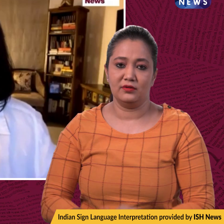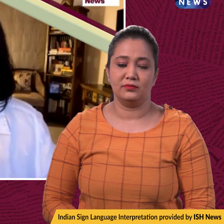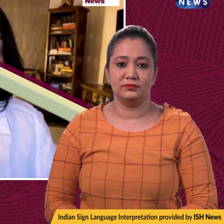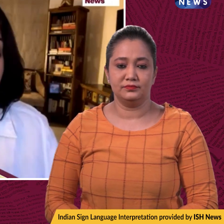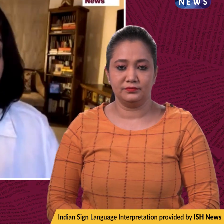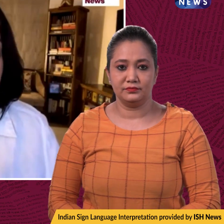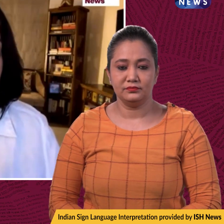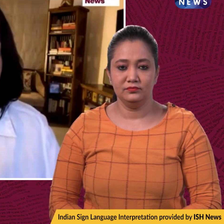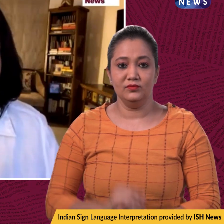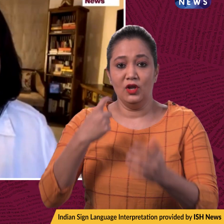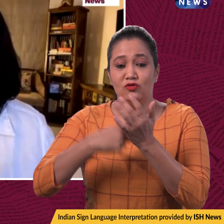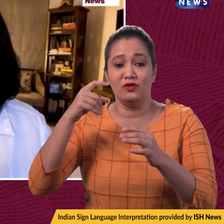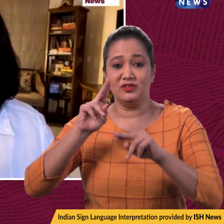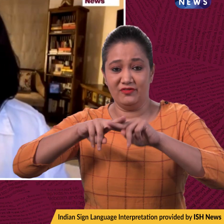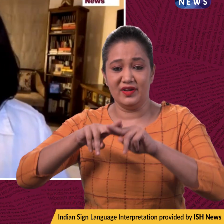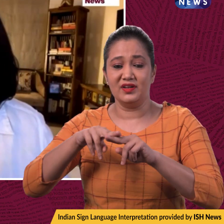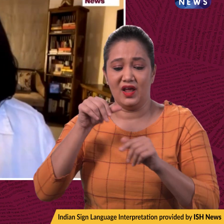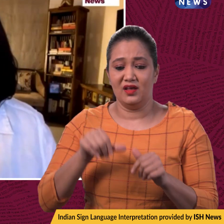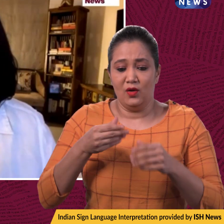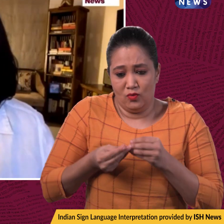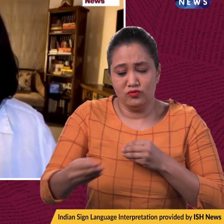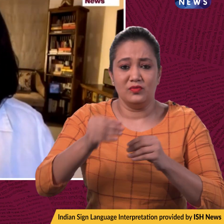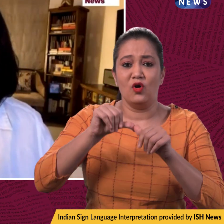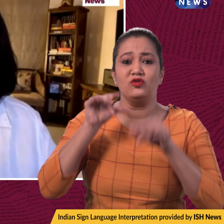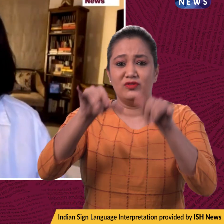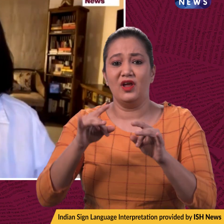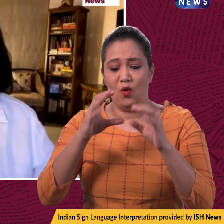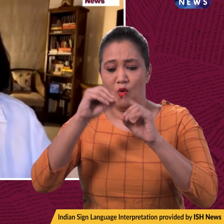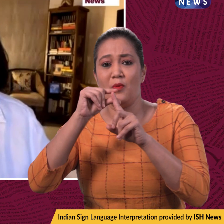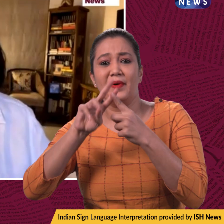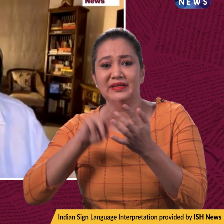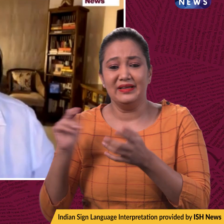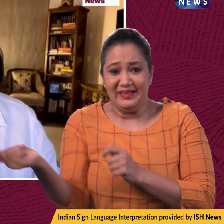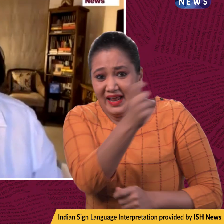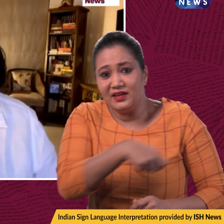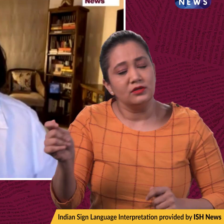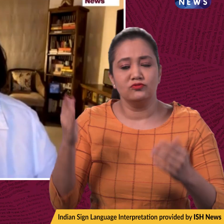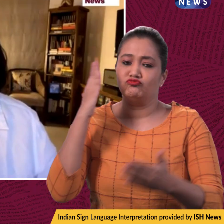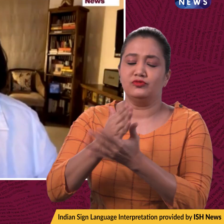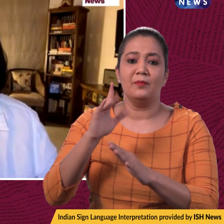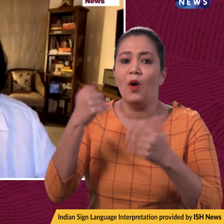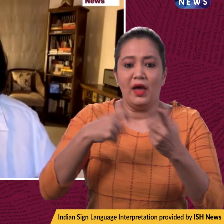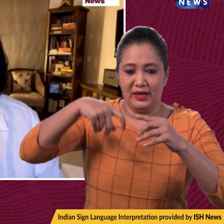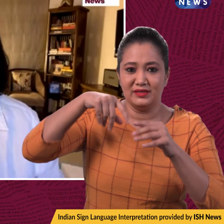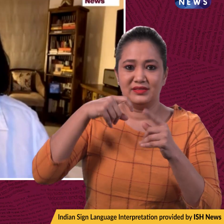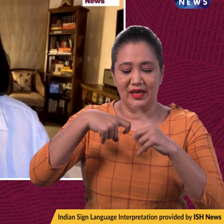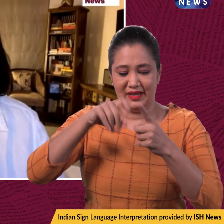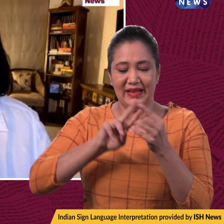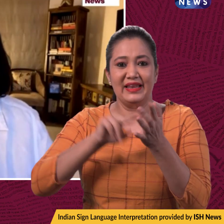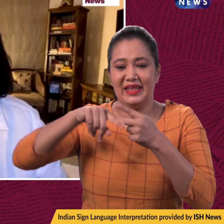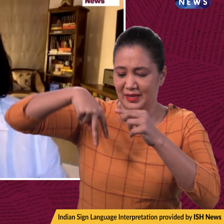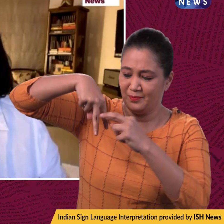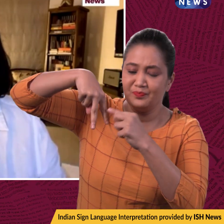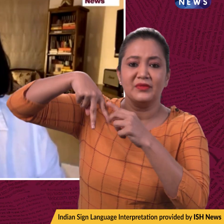each. World number 1 Roger Federer will skip the Australian Open in January to focus on recovering from multiple knee